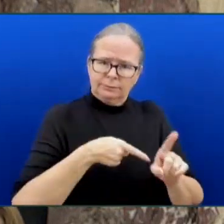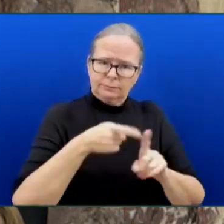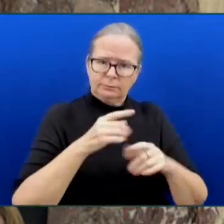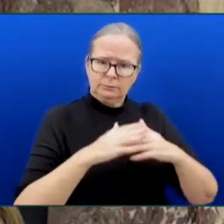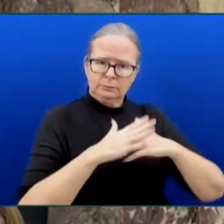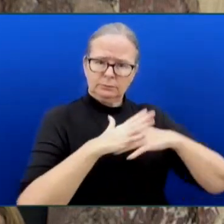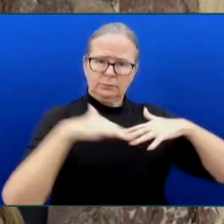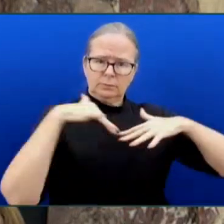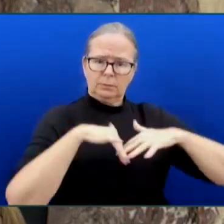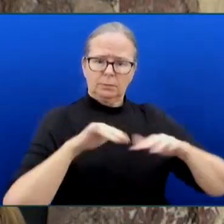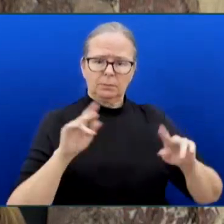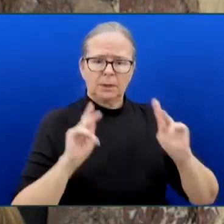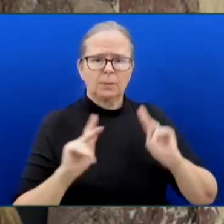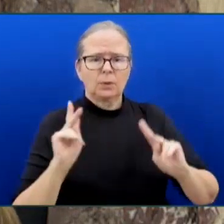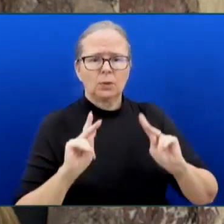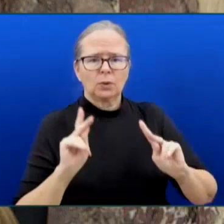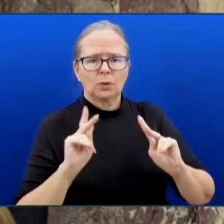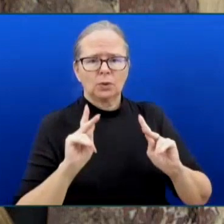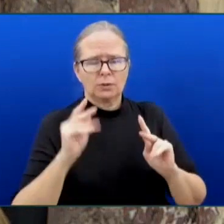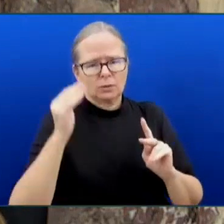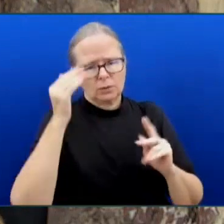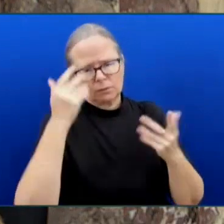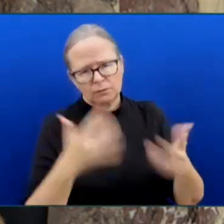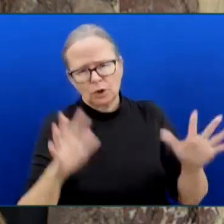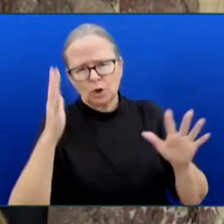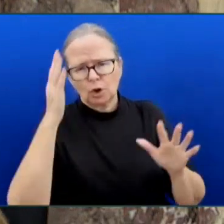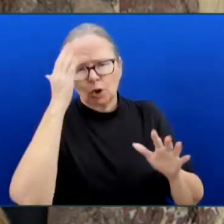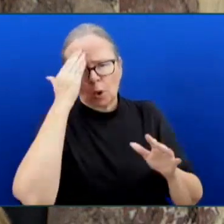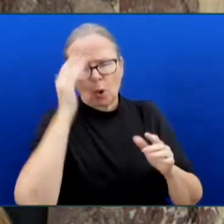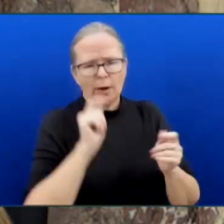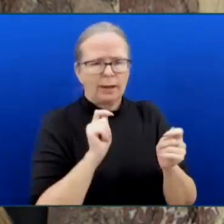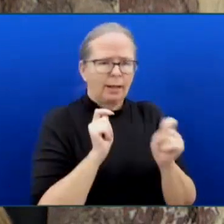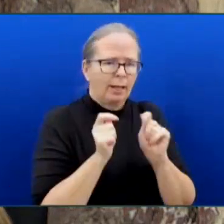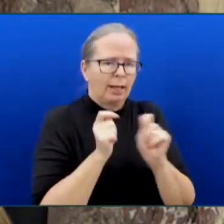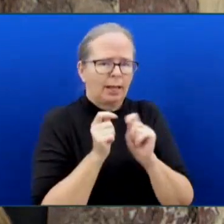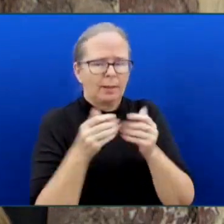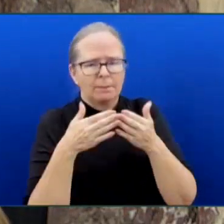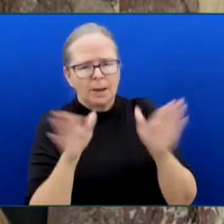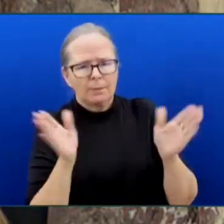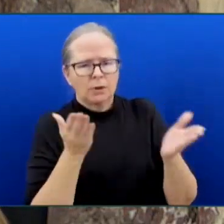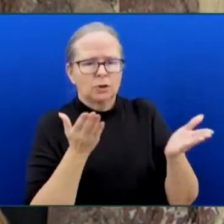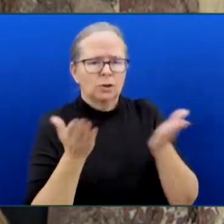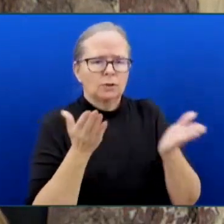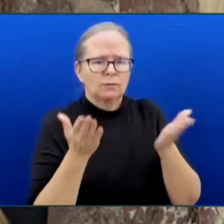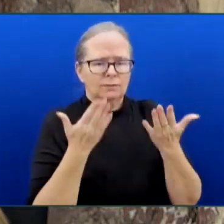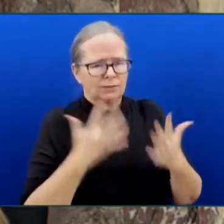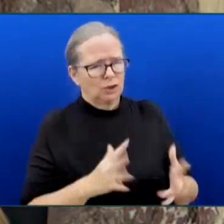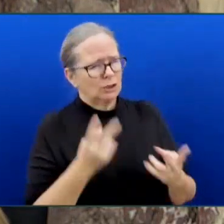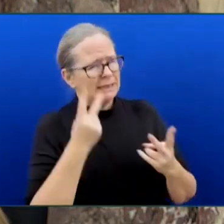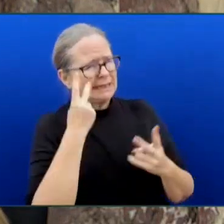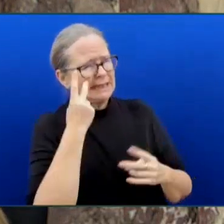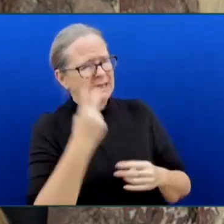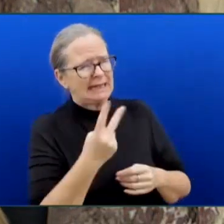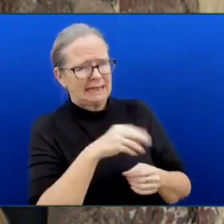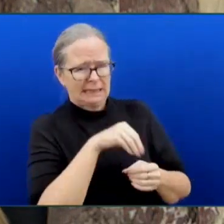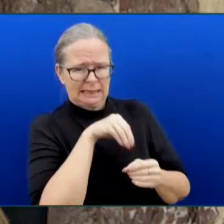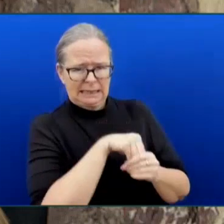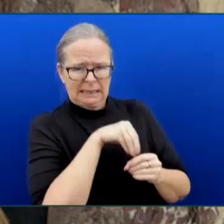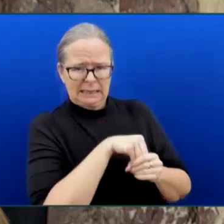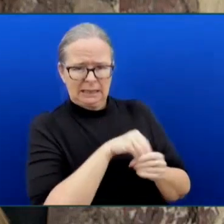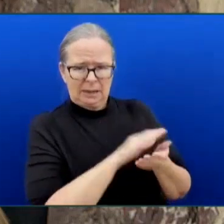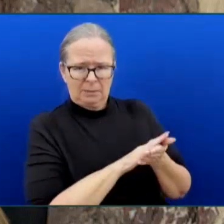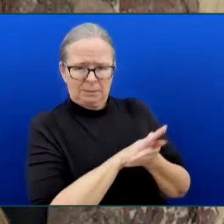across society. That was reflected in the In Plain Sight report, which is a significant report the government received. As we speak,